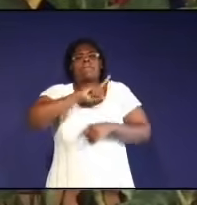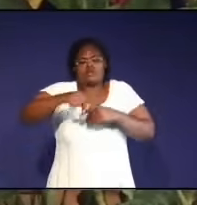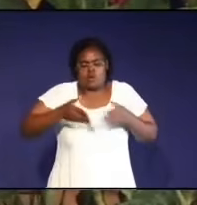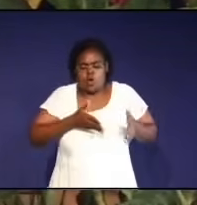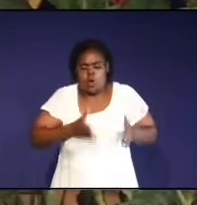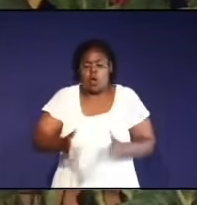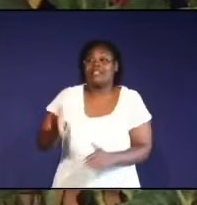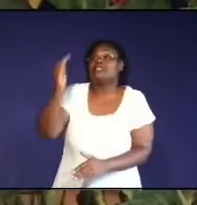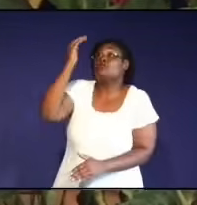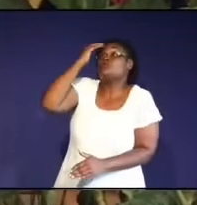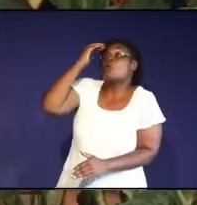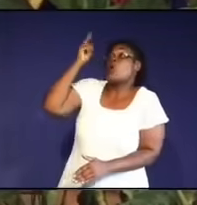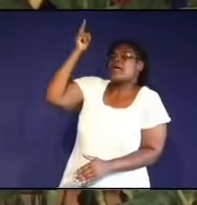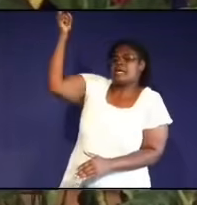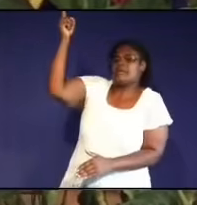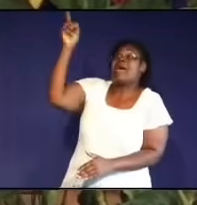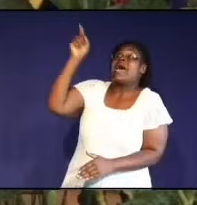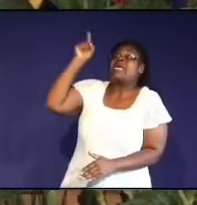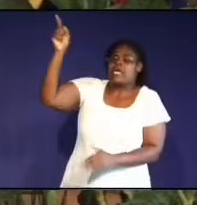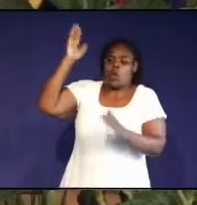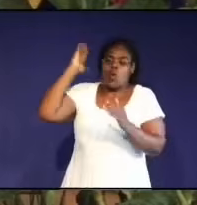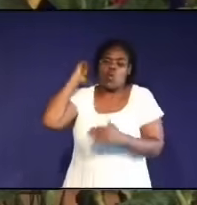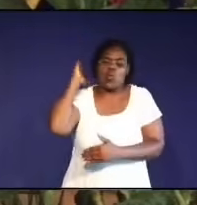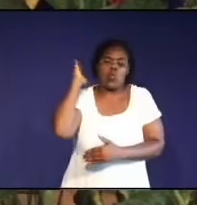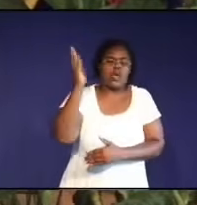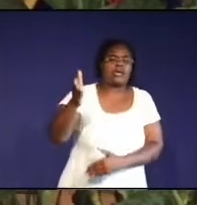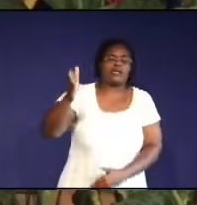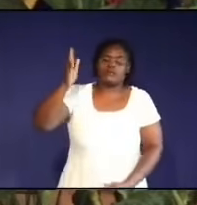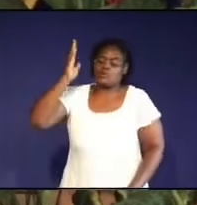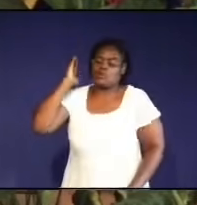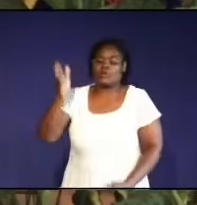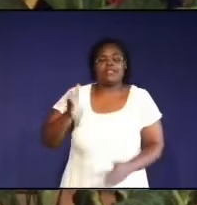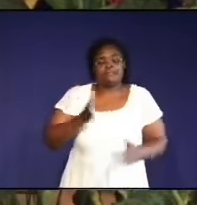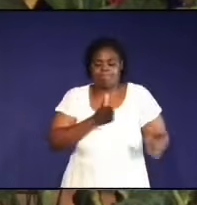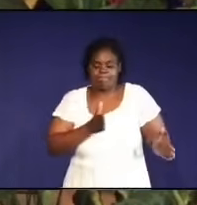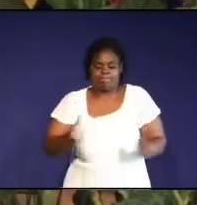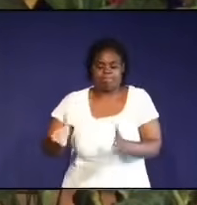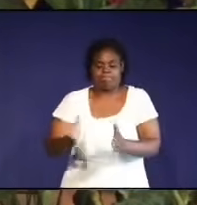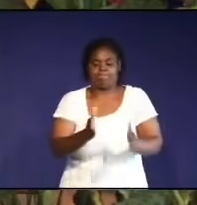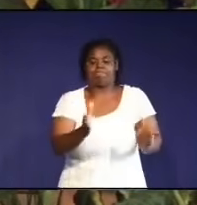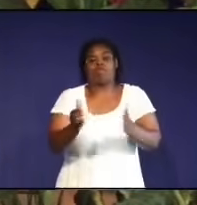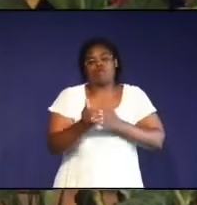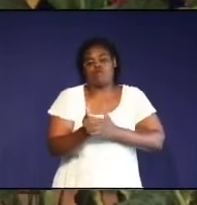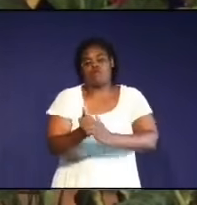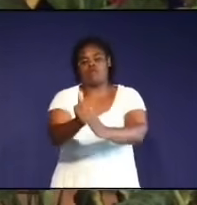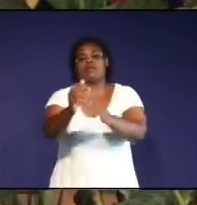your ways acknowledge him, and he shall direct your path.